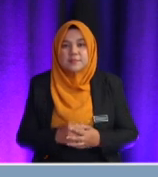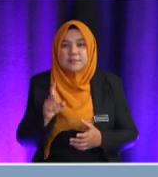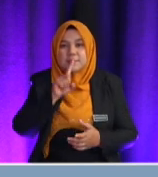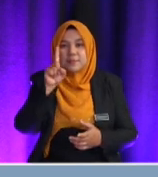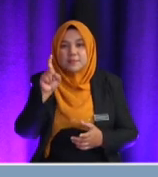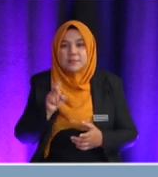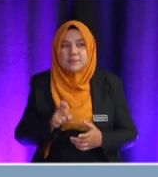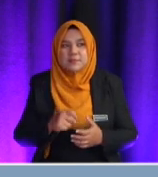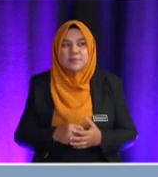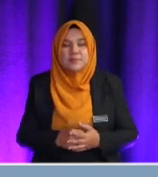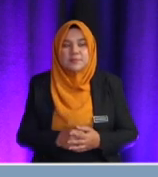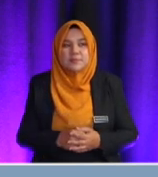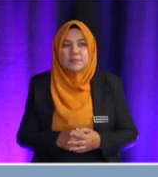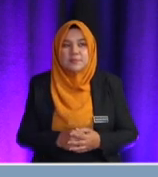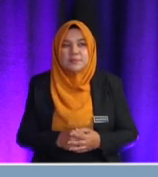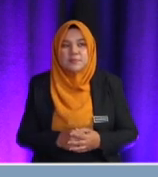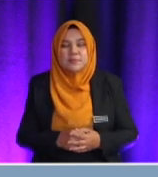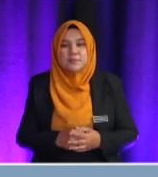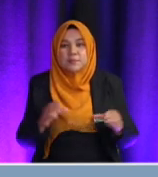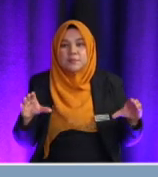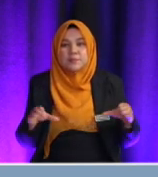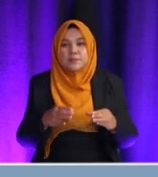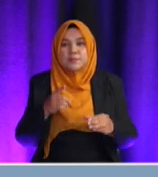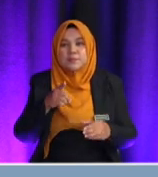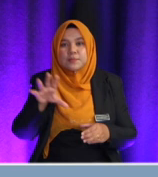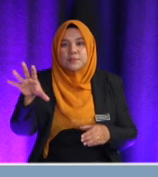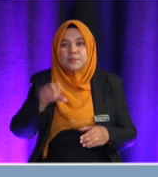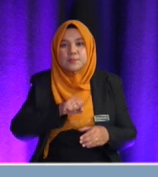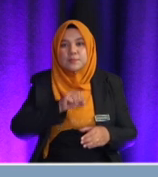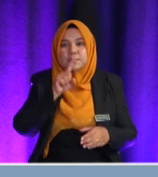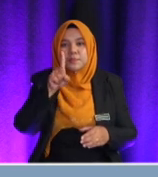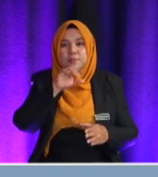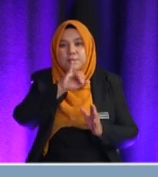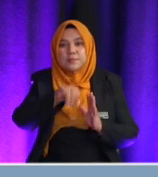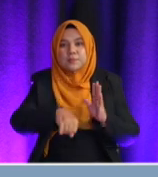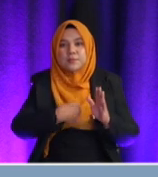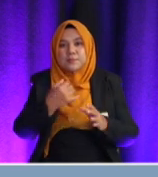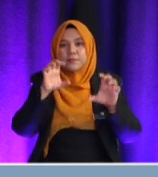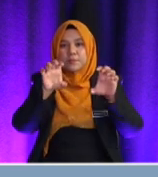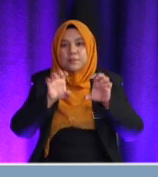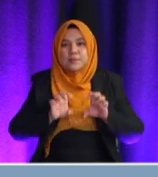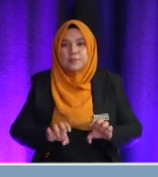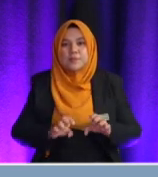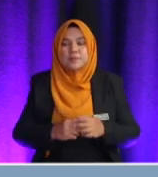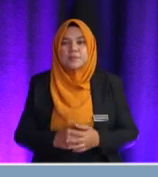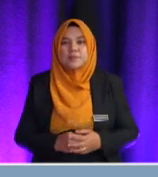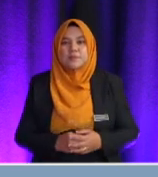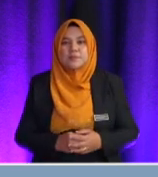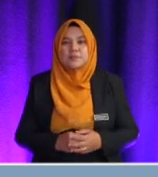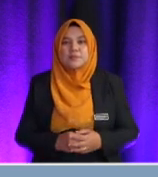is, jing. Okay. Do you take 1 hour of exercise? That's the second question. Huh,